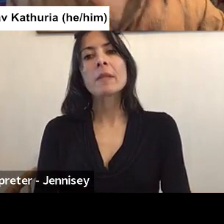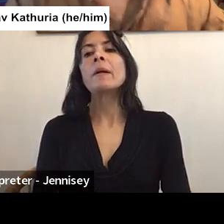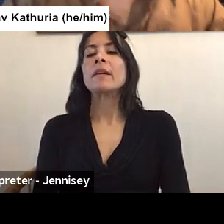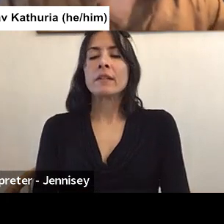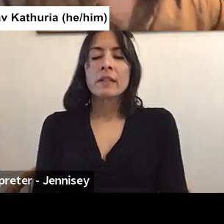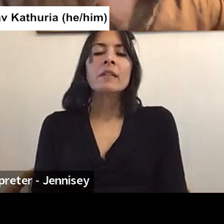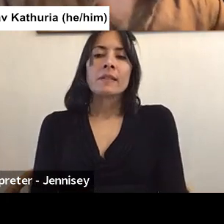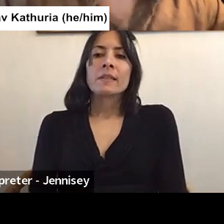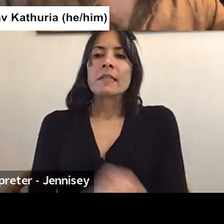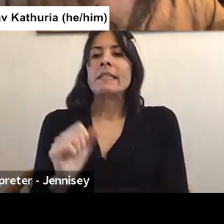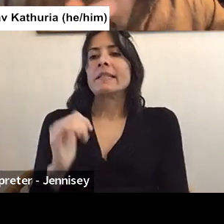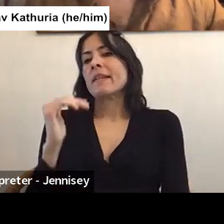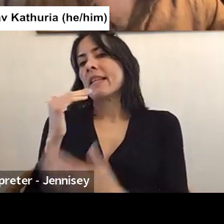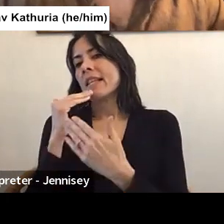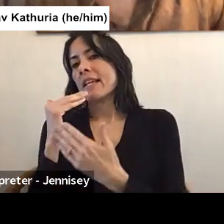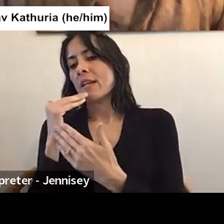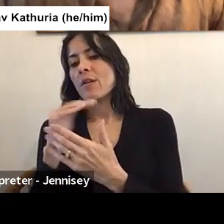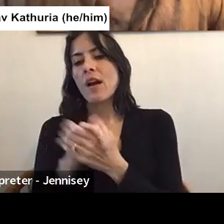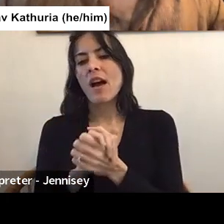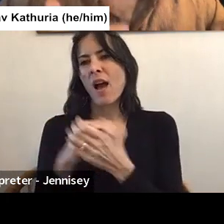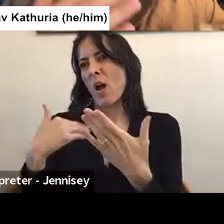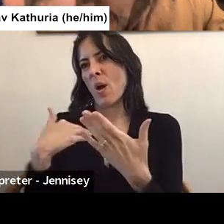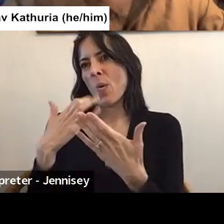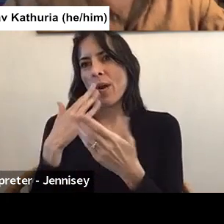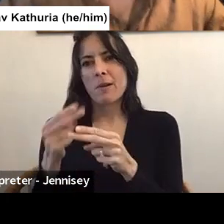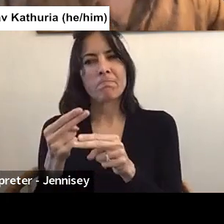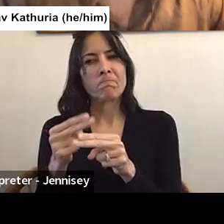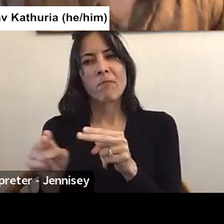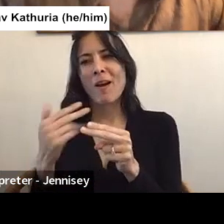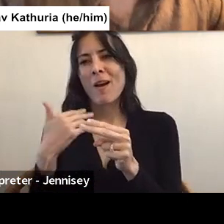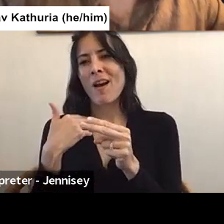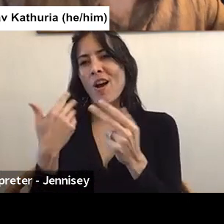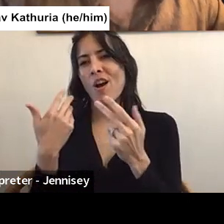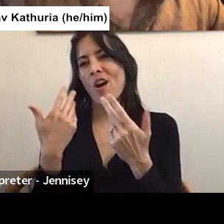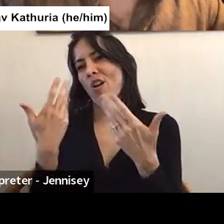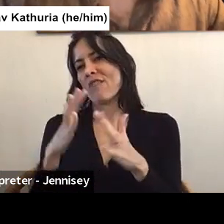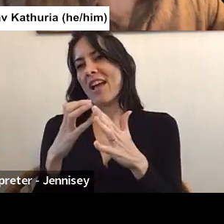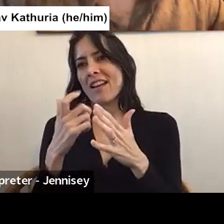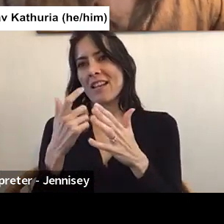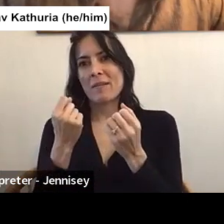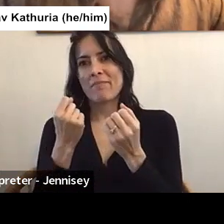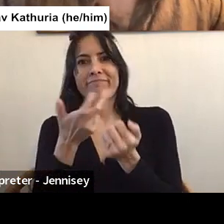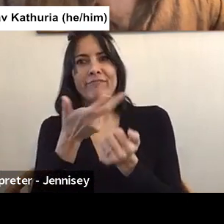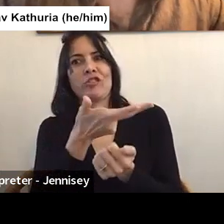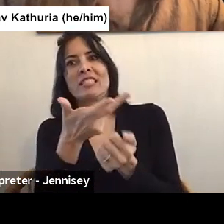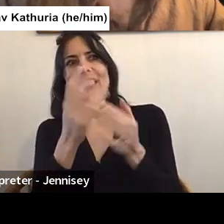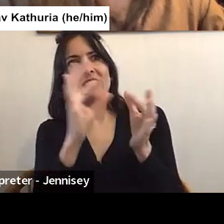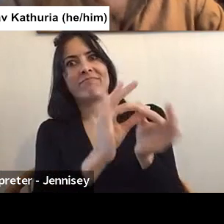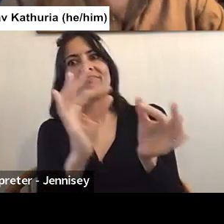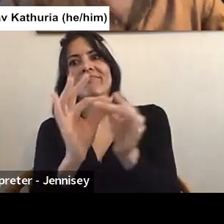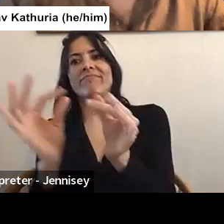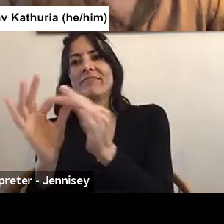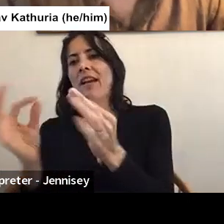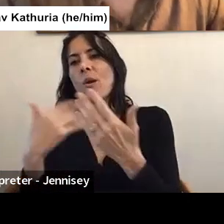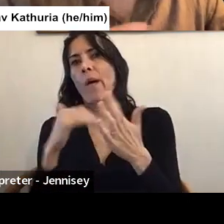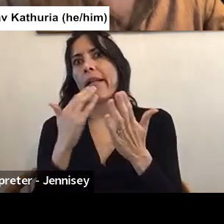I'll keep, I think, my comments short. Don't wanna just repeat too much of what others have already lifted up. I